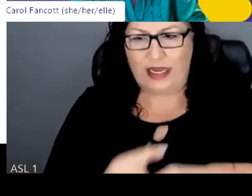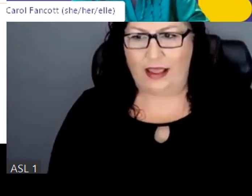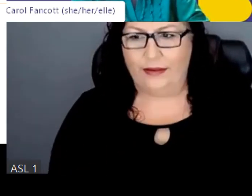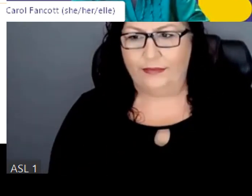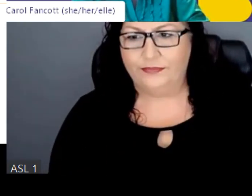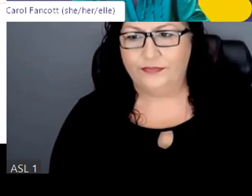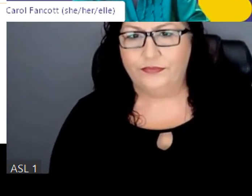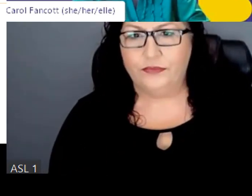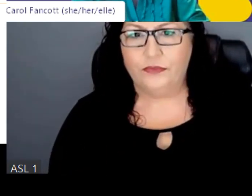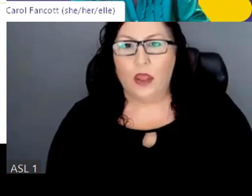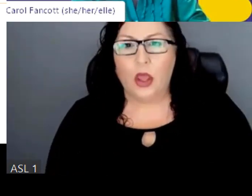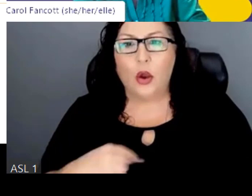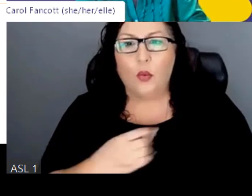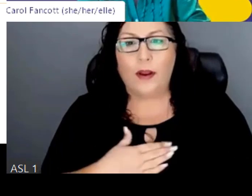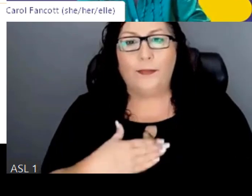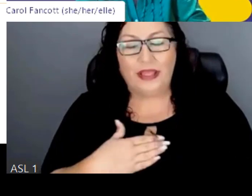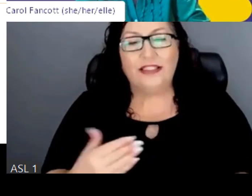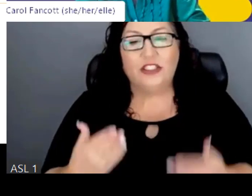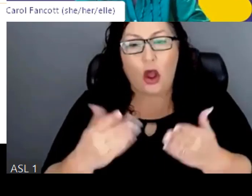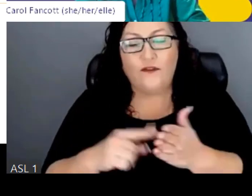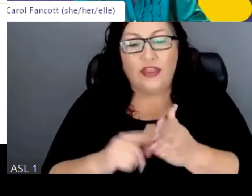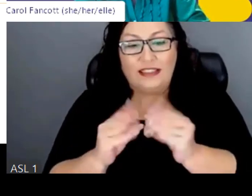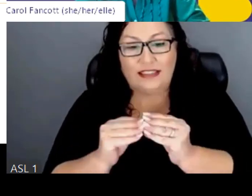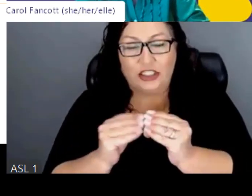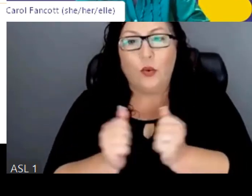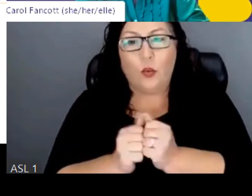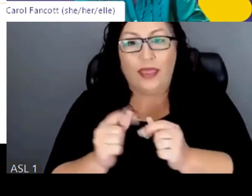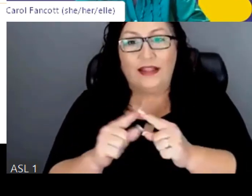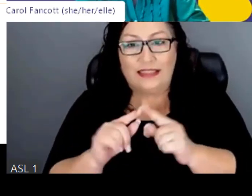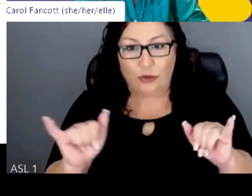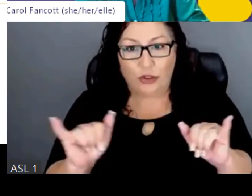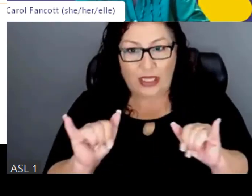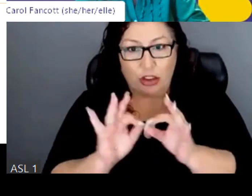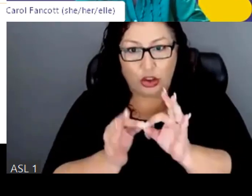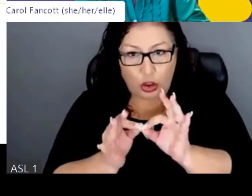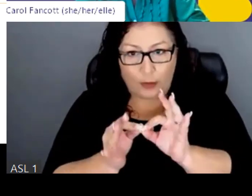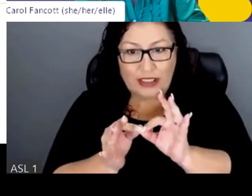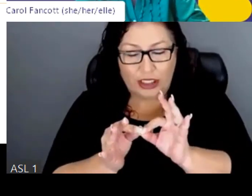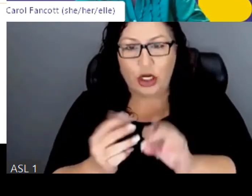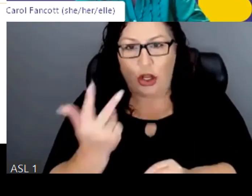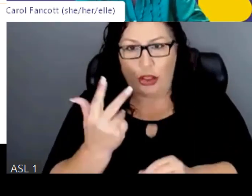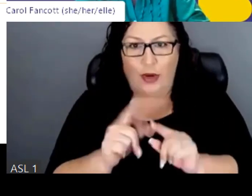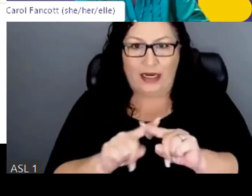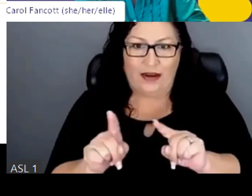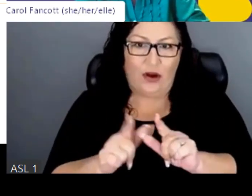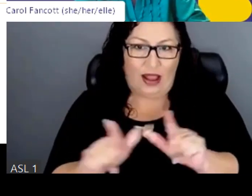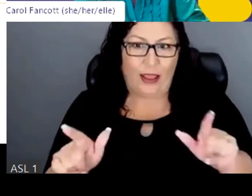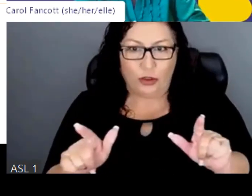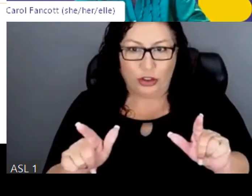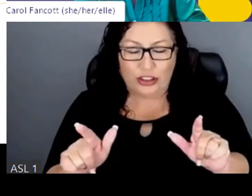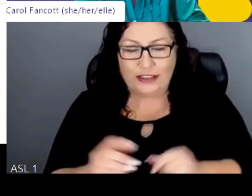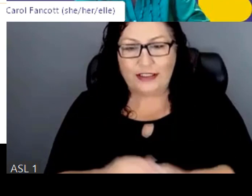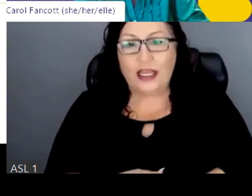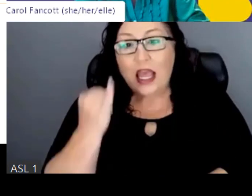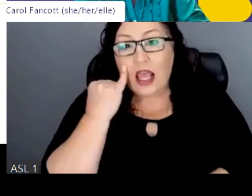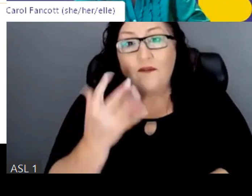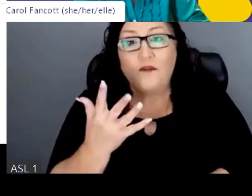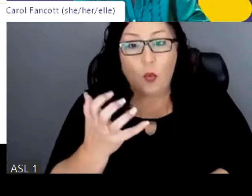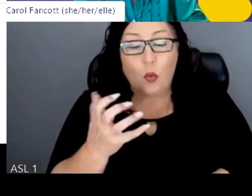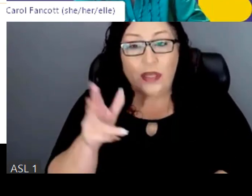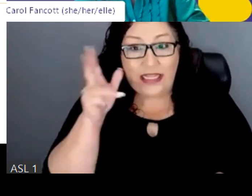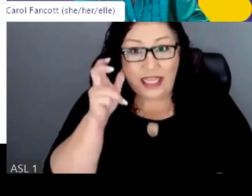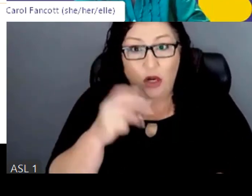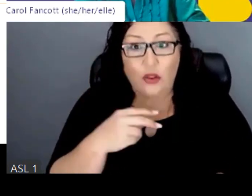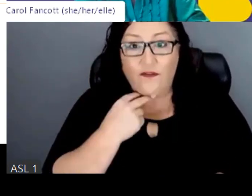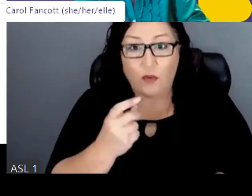joined the call today. We are pleased to offer this session with simultaneous interpretation into 3 languages.